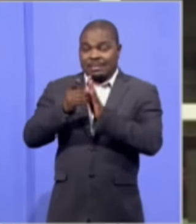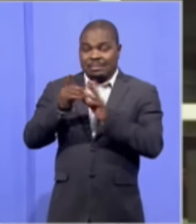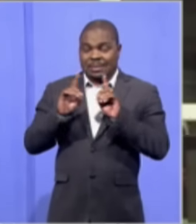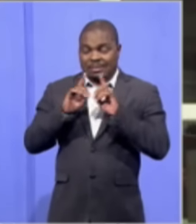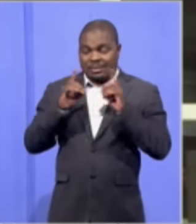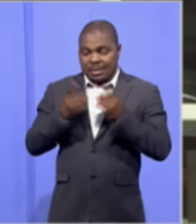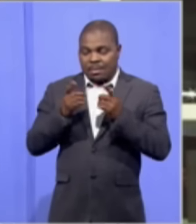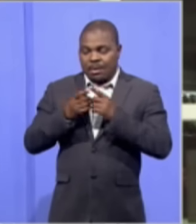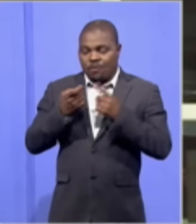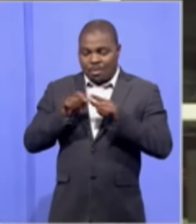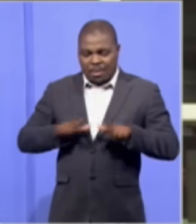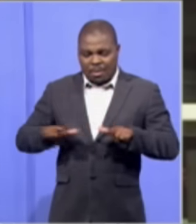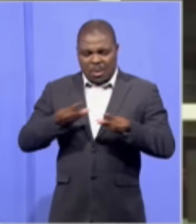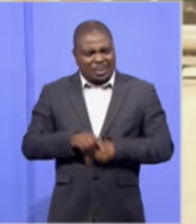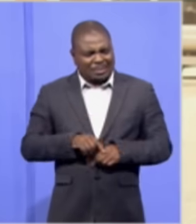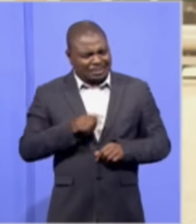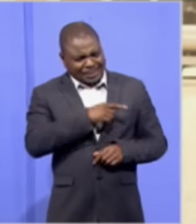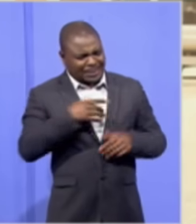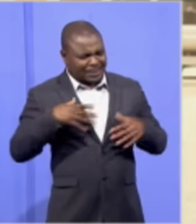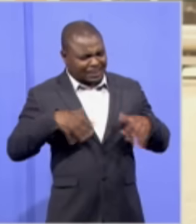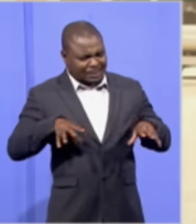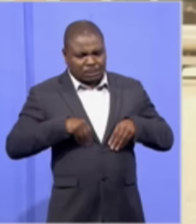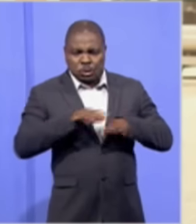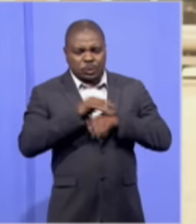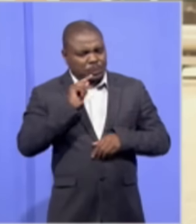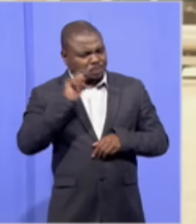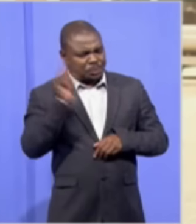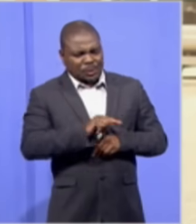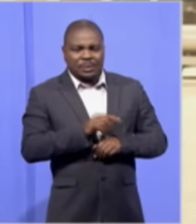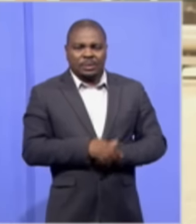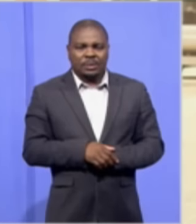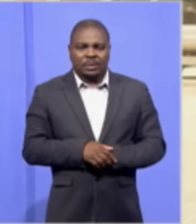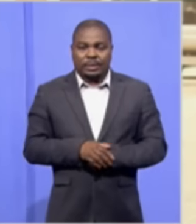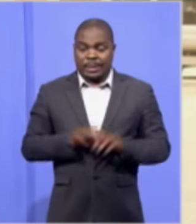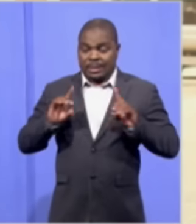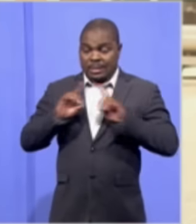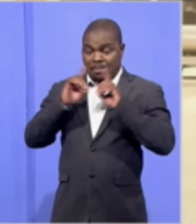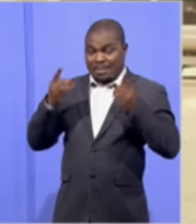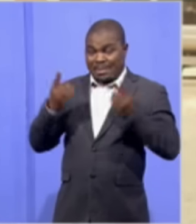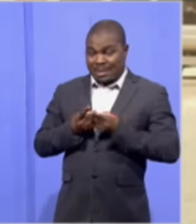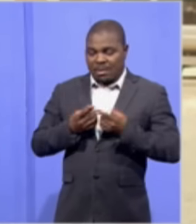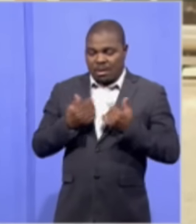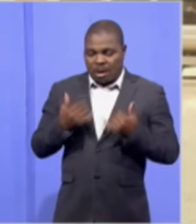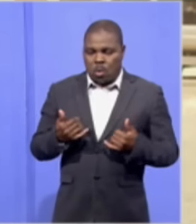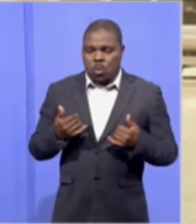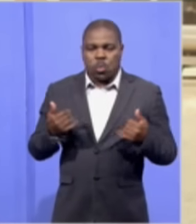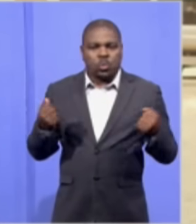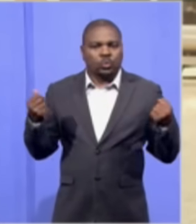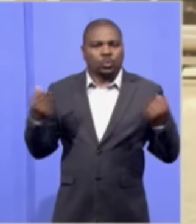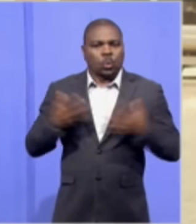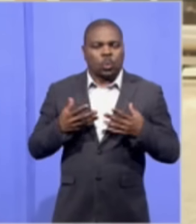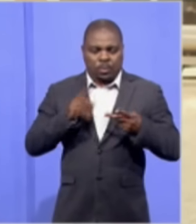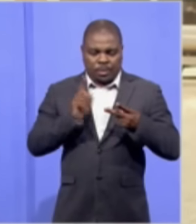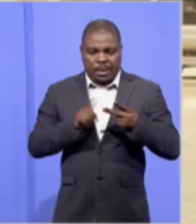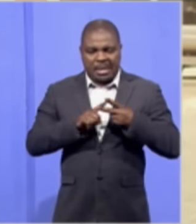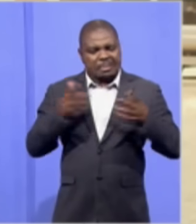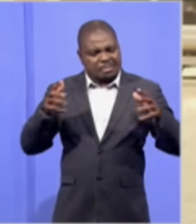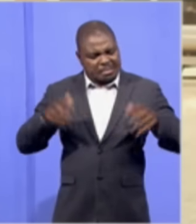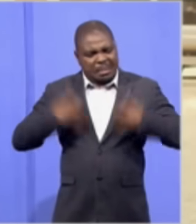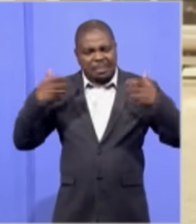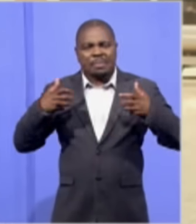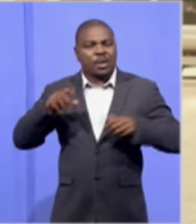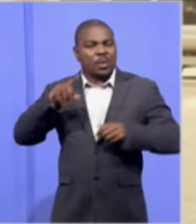tshwetše tiragalo ye ka mare jwale ka kgoro taba ye e re thušitše kudu ebile re befedišitše ka